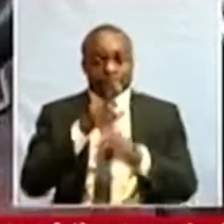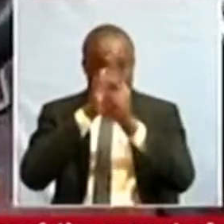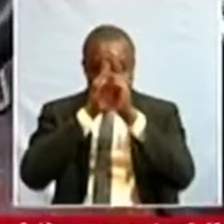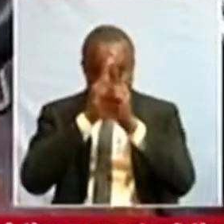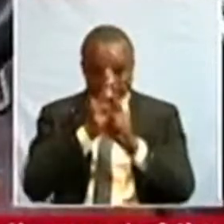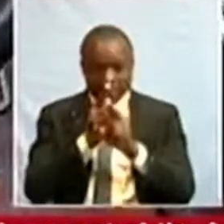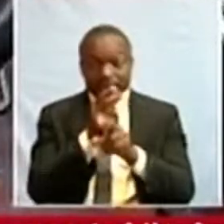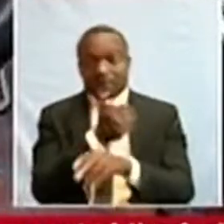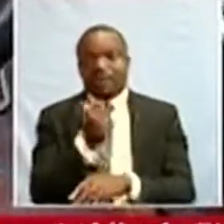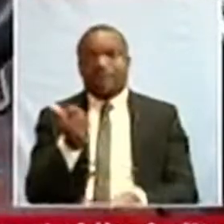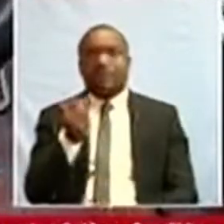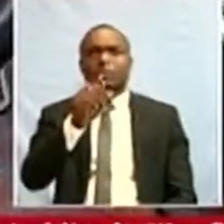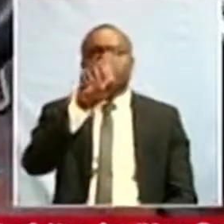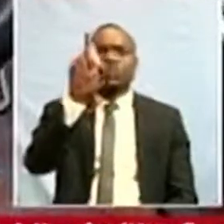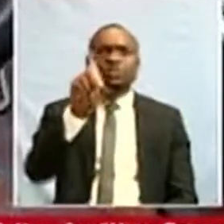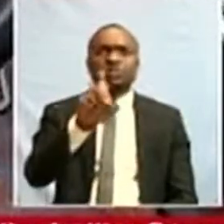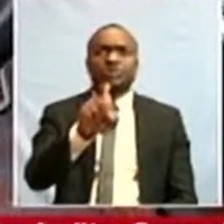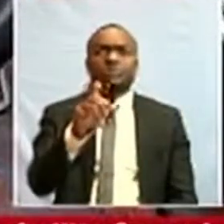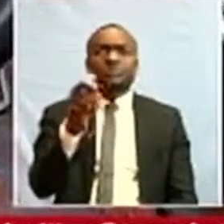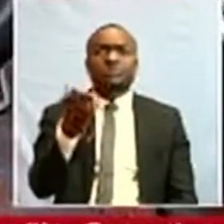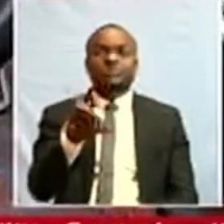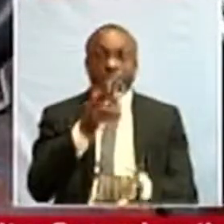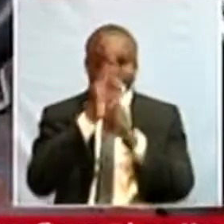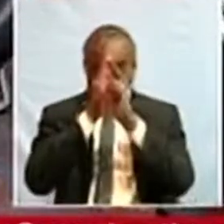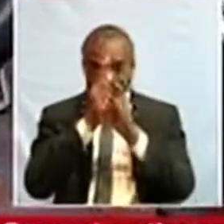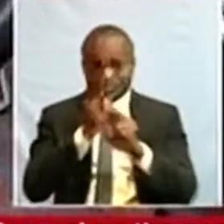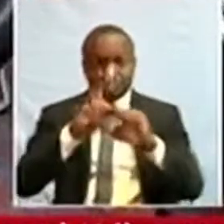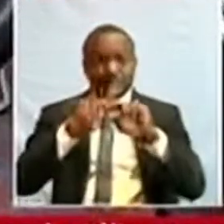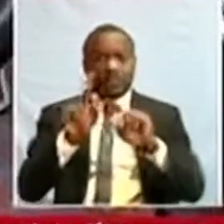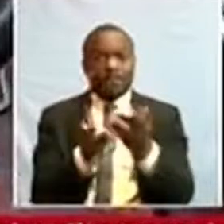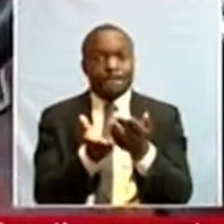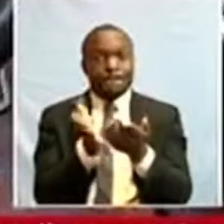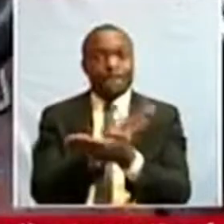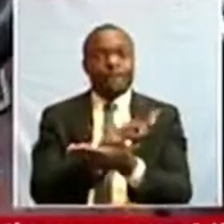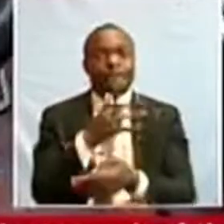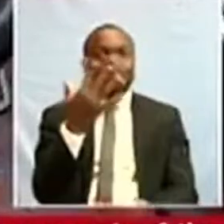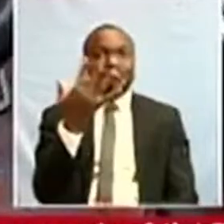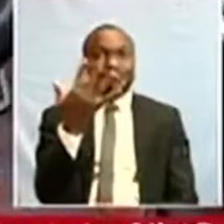Any follow-up question? Honorable Chair, can go to page 5.